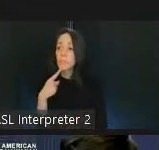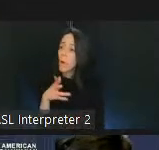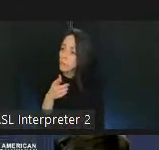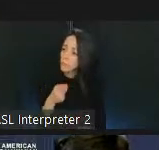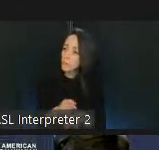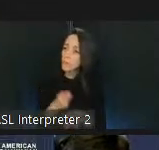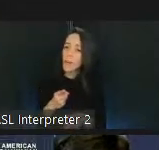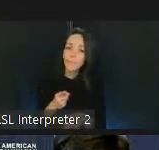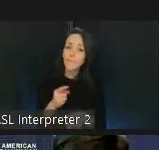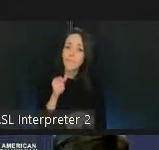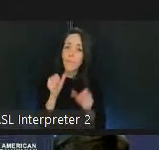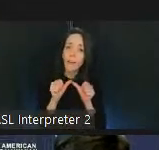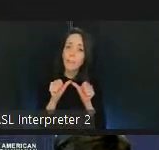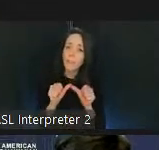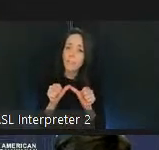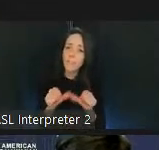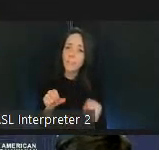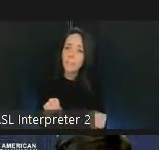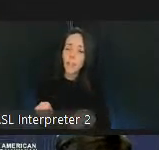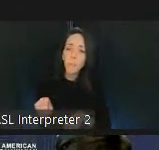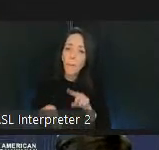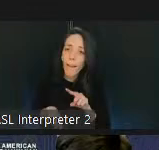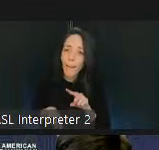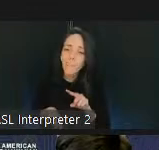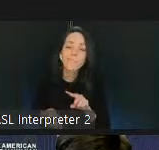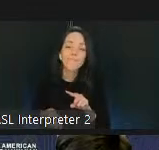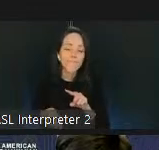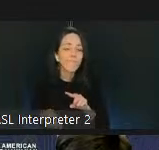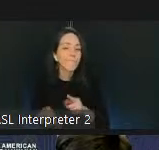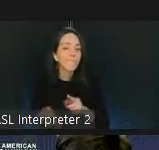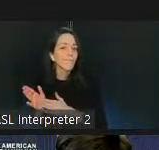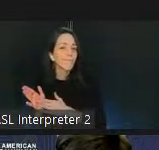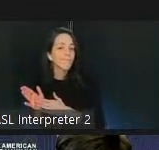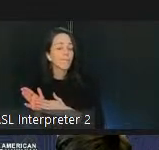my other question, I'll get off of my questions for now, is that